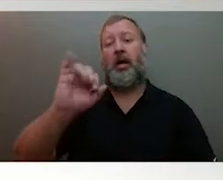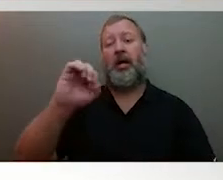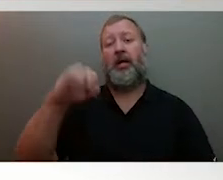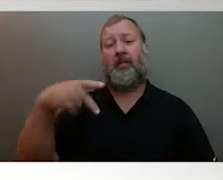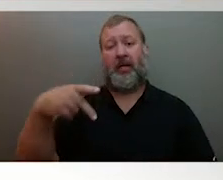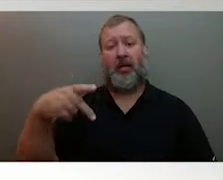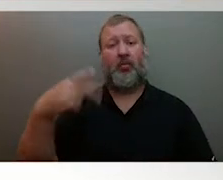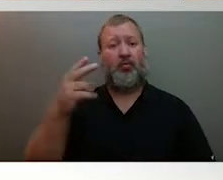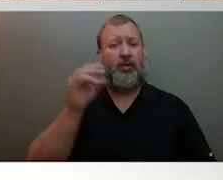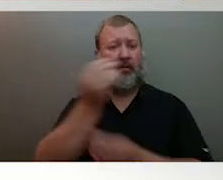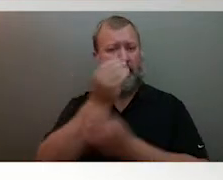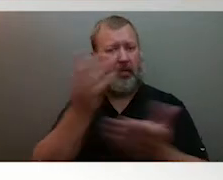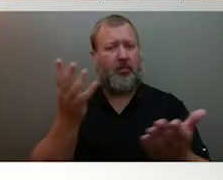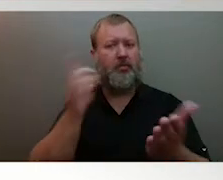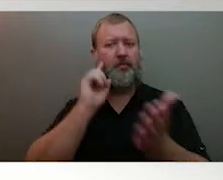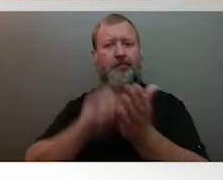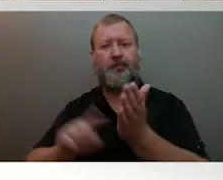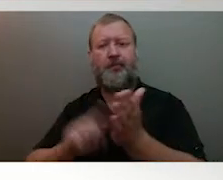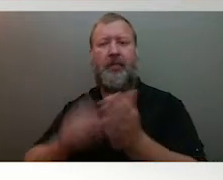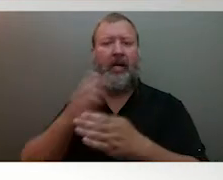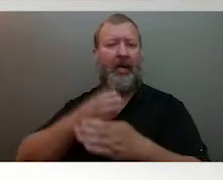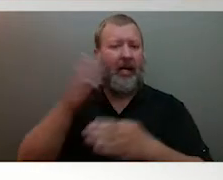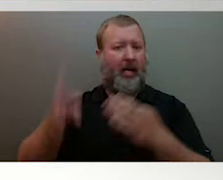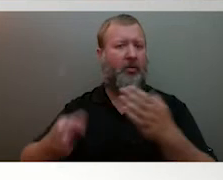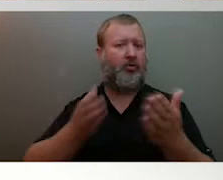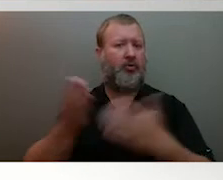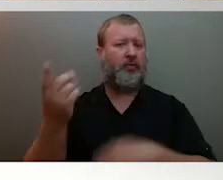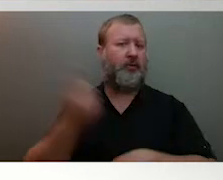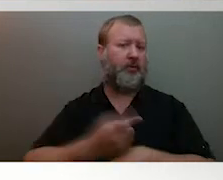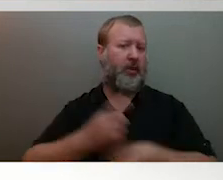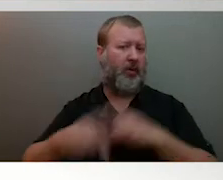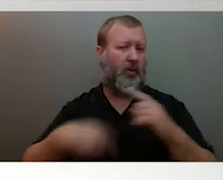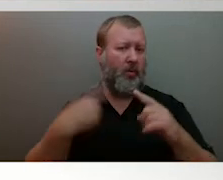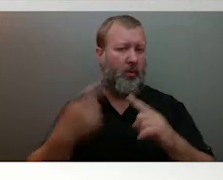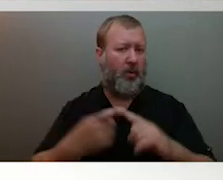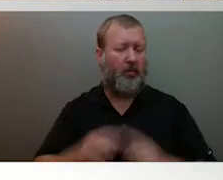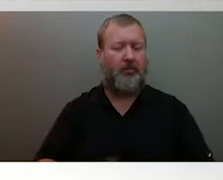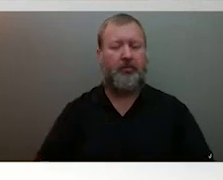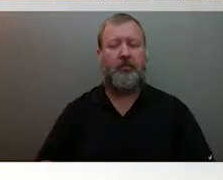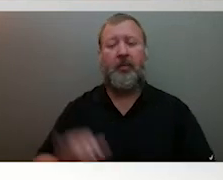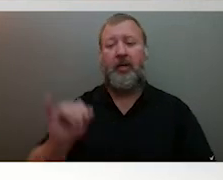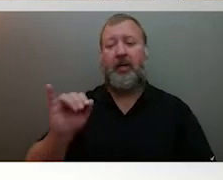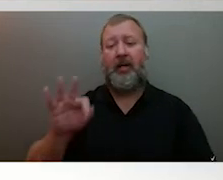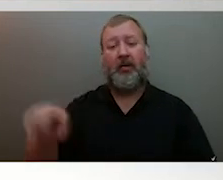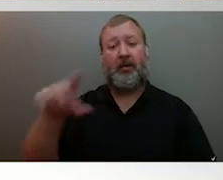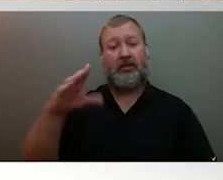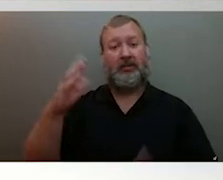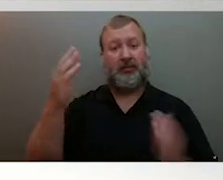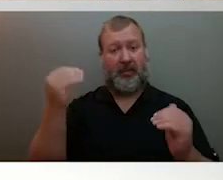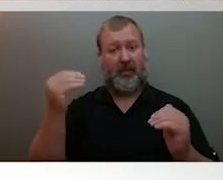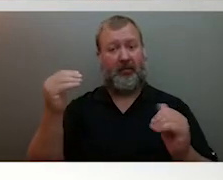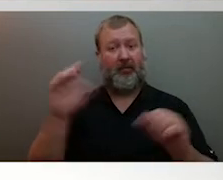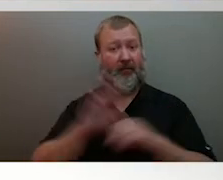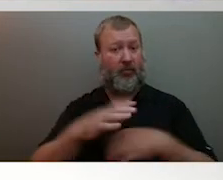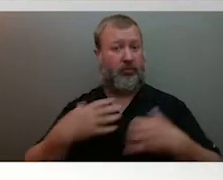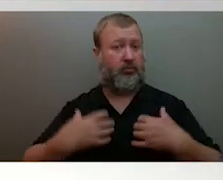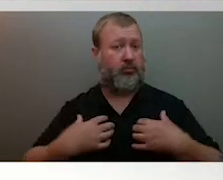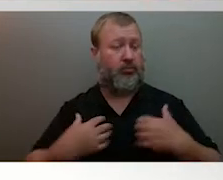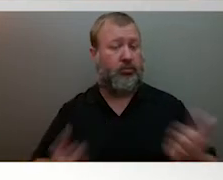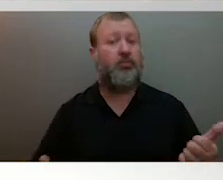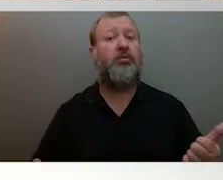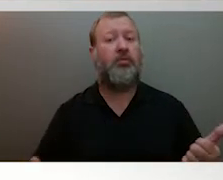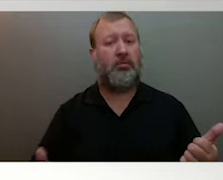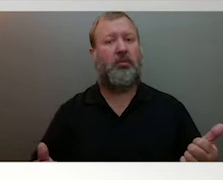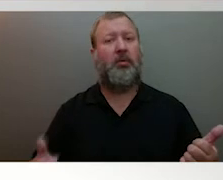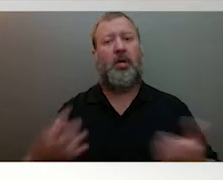use this information to dictate the end of service date. If the student is expected to make a full recovery,